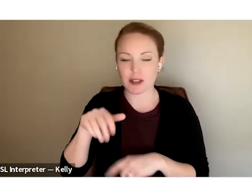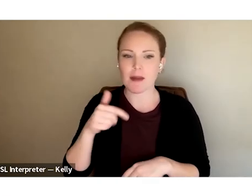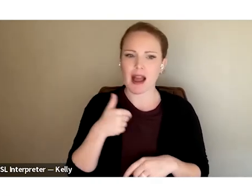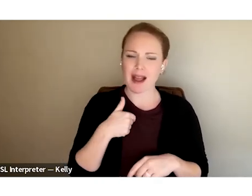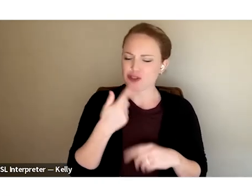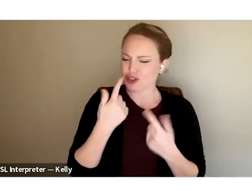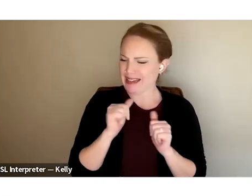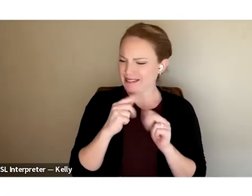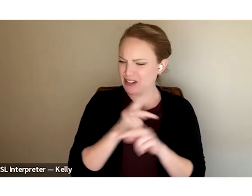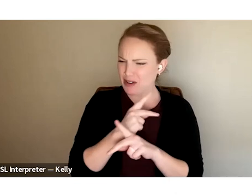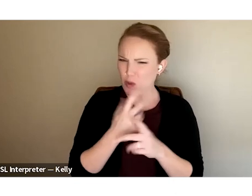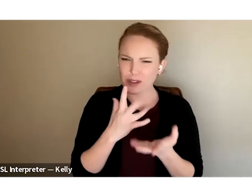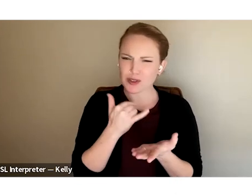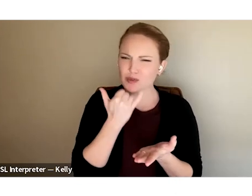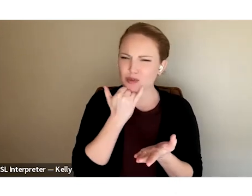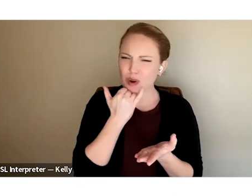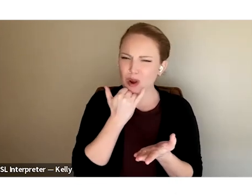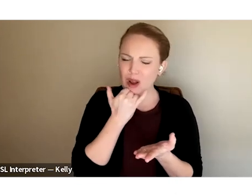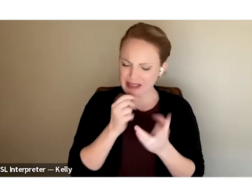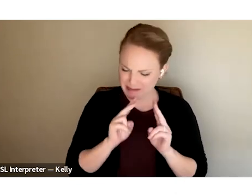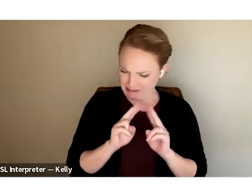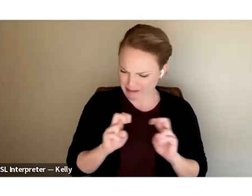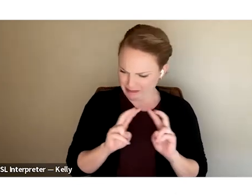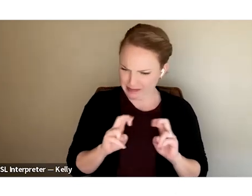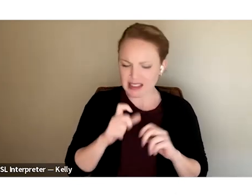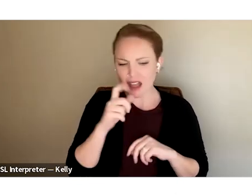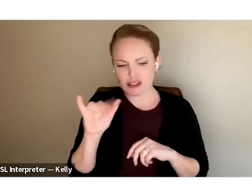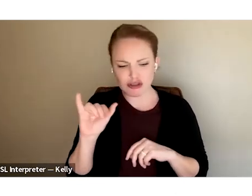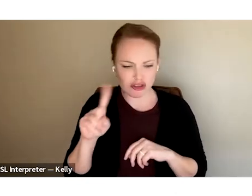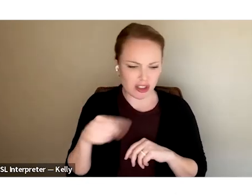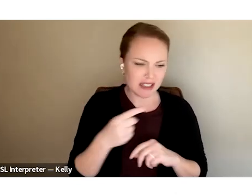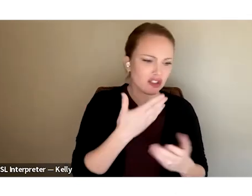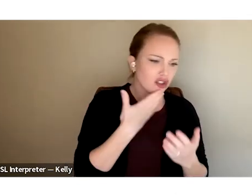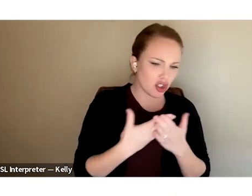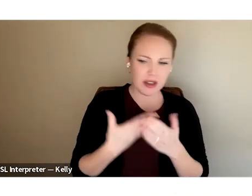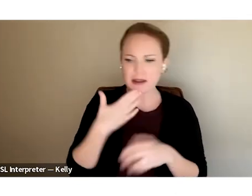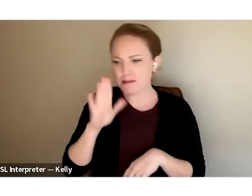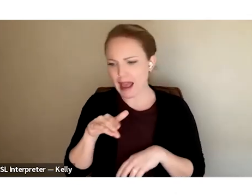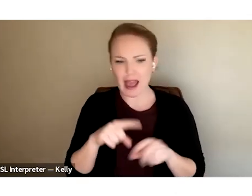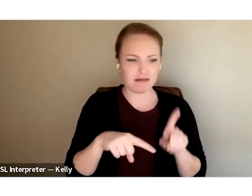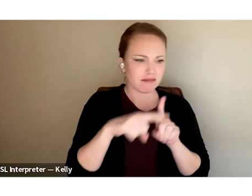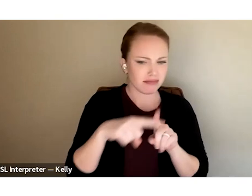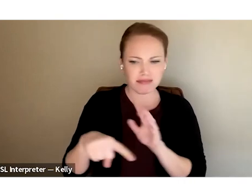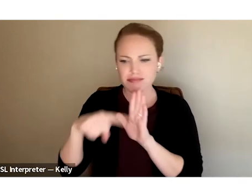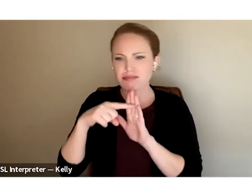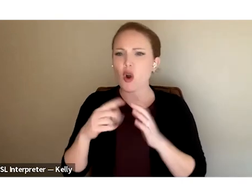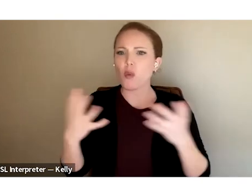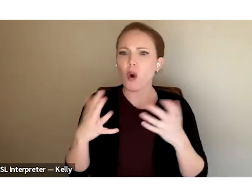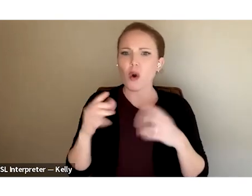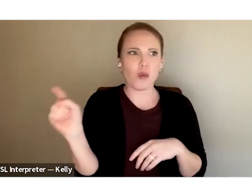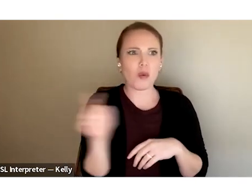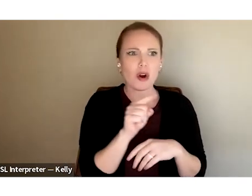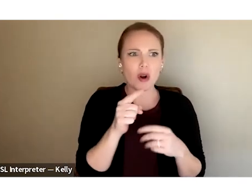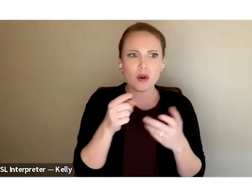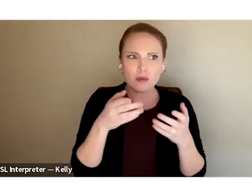wrong. And again, not necessarily just bad and good normative framework, but what were places that we could